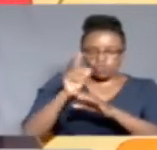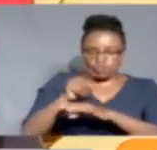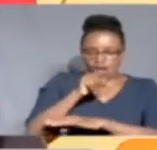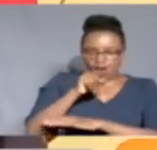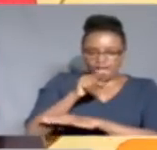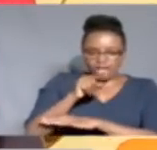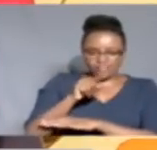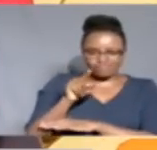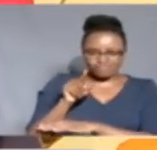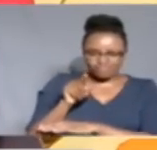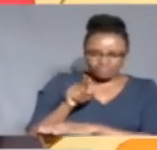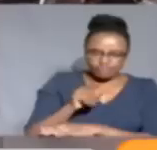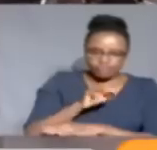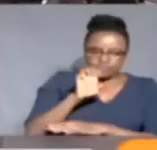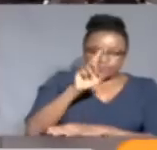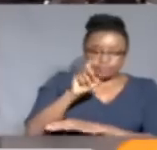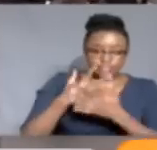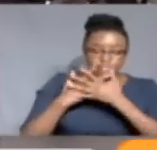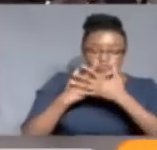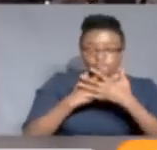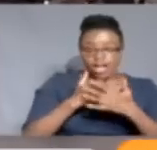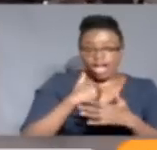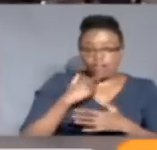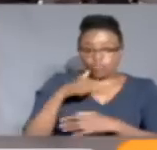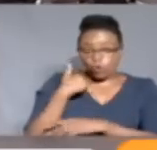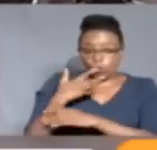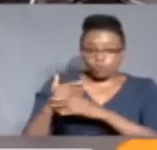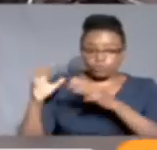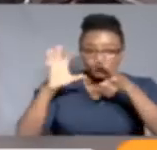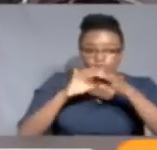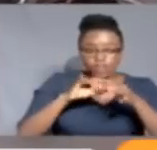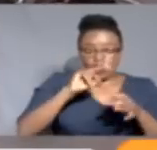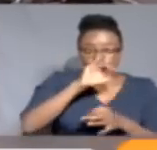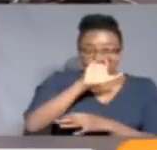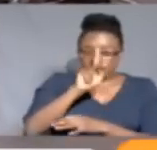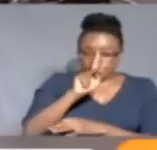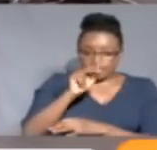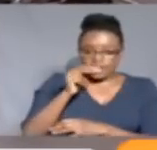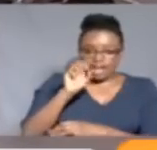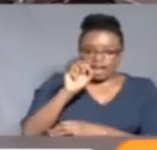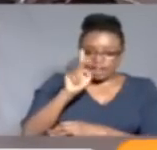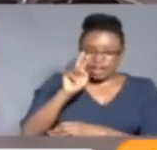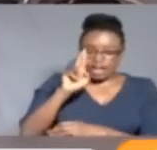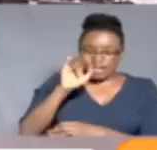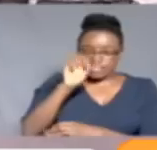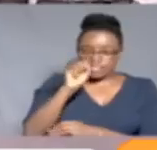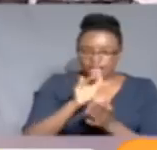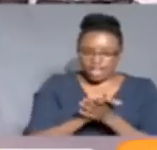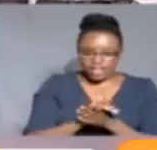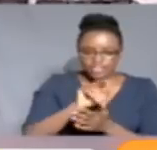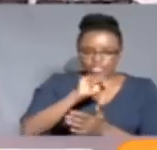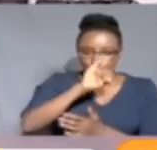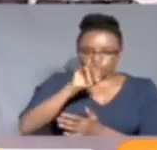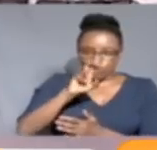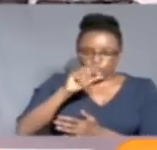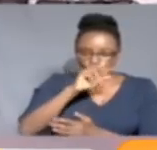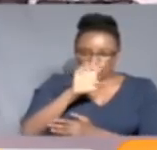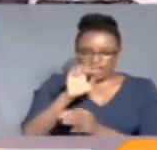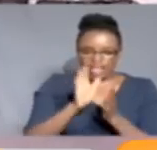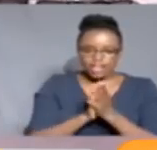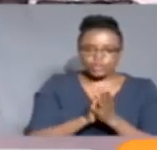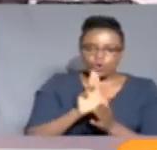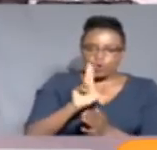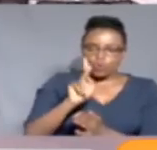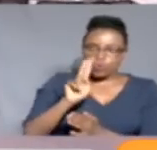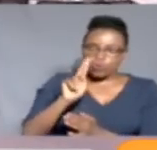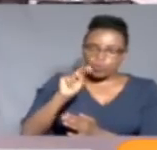we also have four ex-offenders joining us, Nick James, Carissa Charo, John Njoroge, and Basil Kungu. Thank you so much for